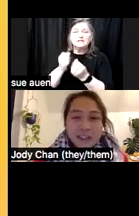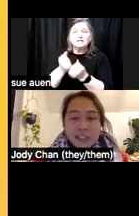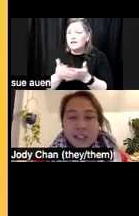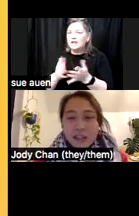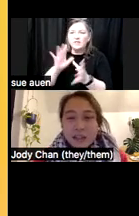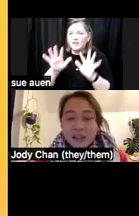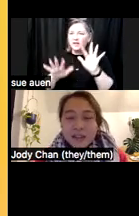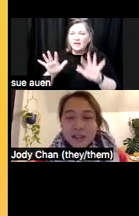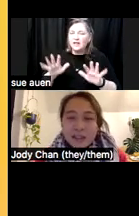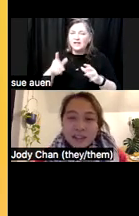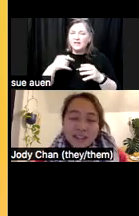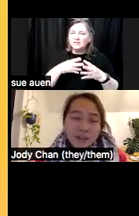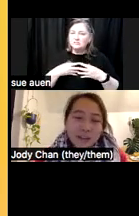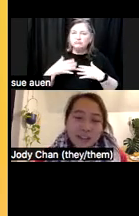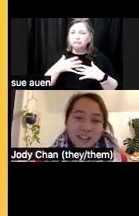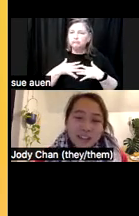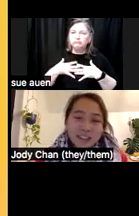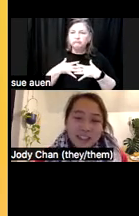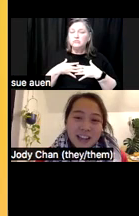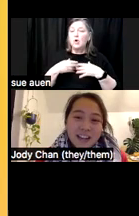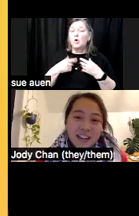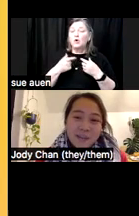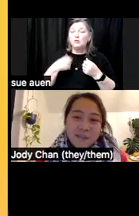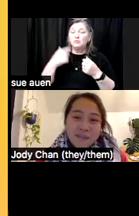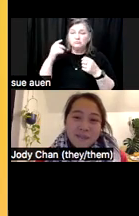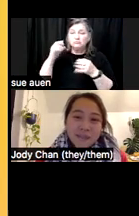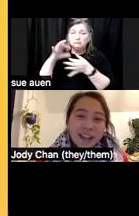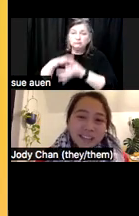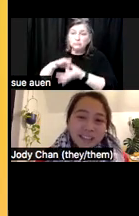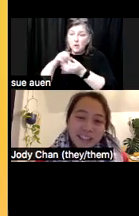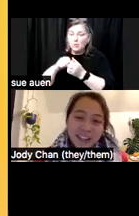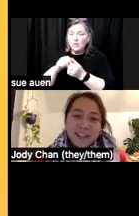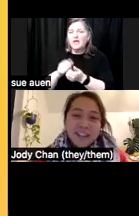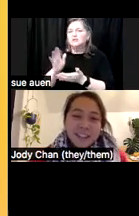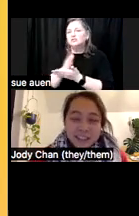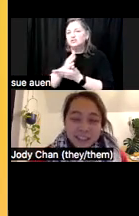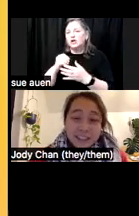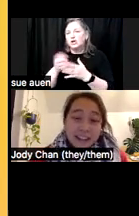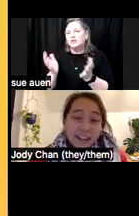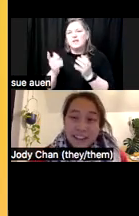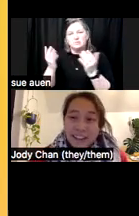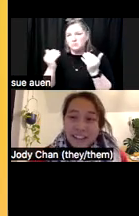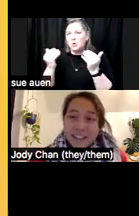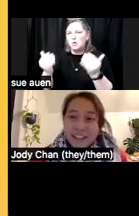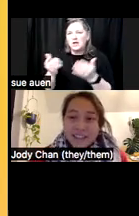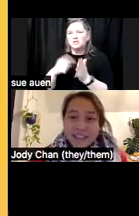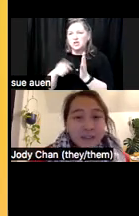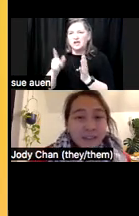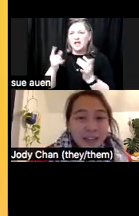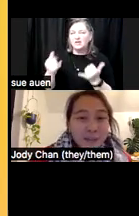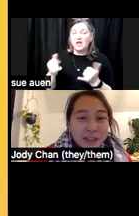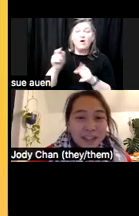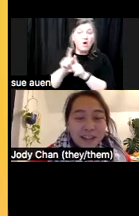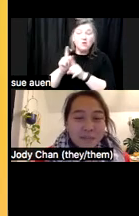there that's resonating with you that you want to share into the chat, yeah, to check out now. And also